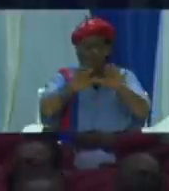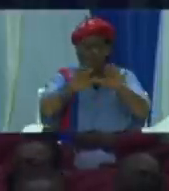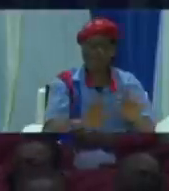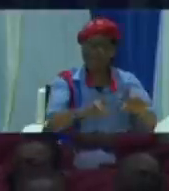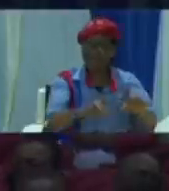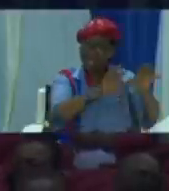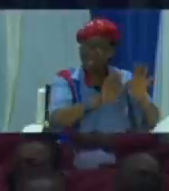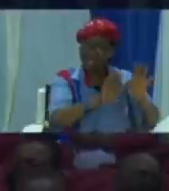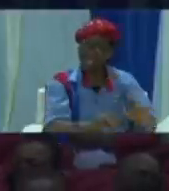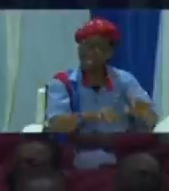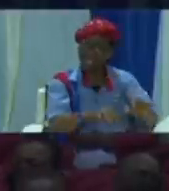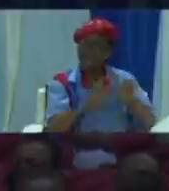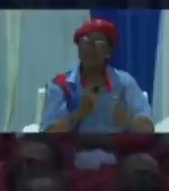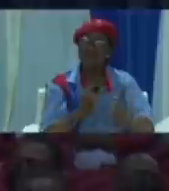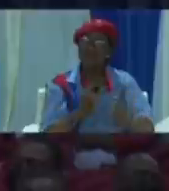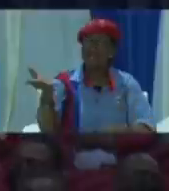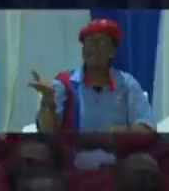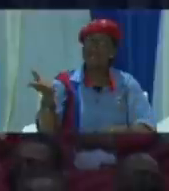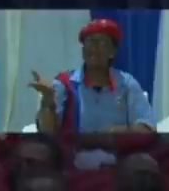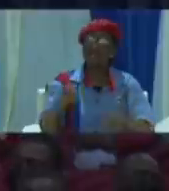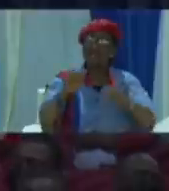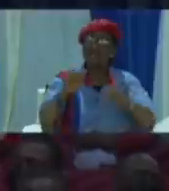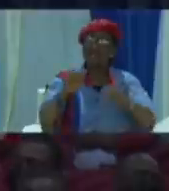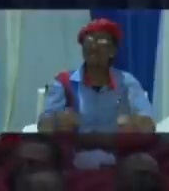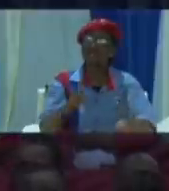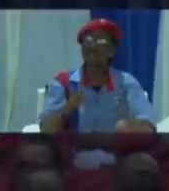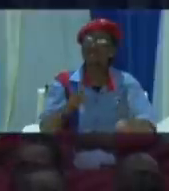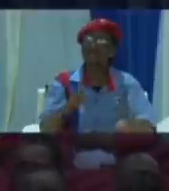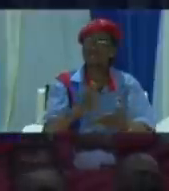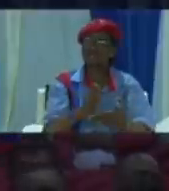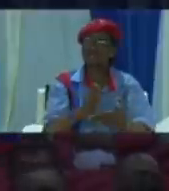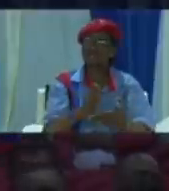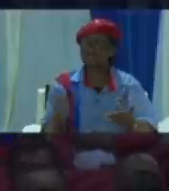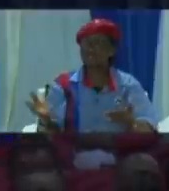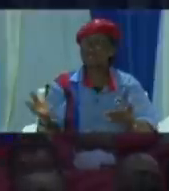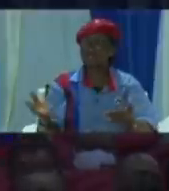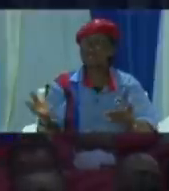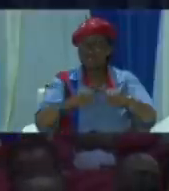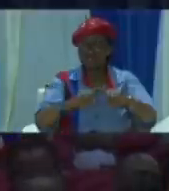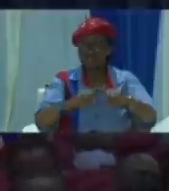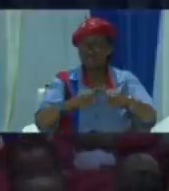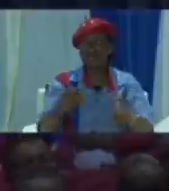could be something different from glory.